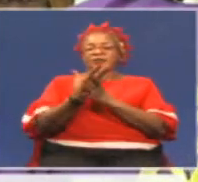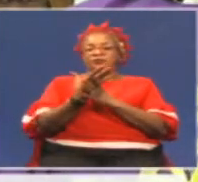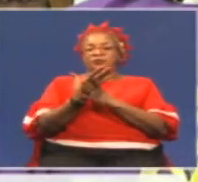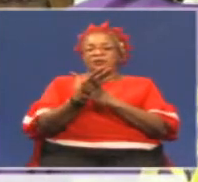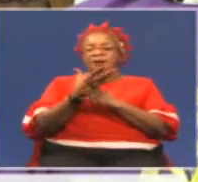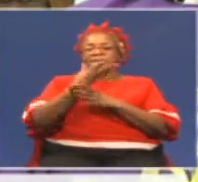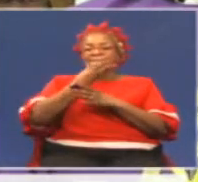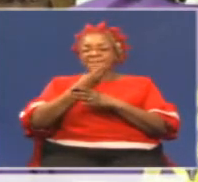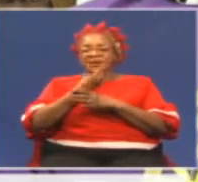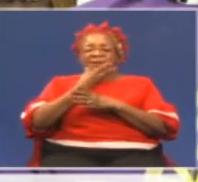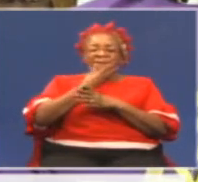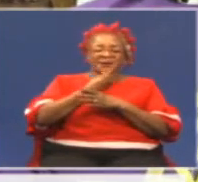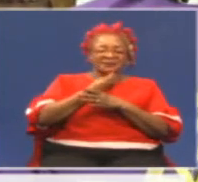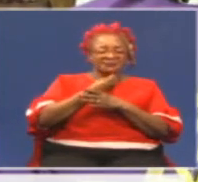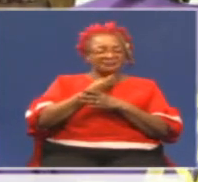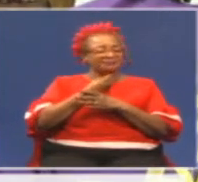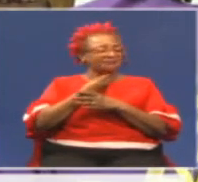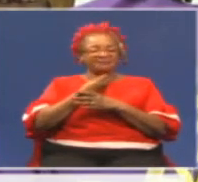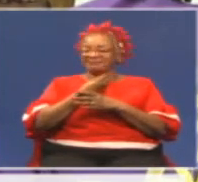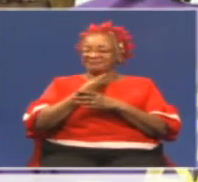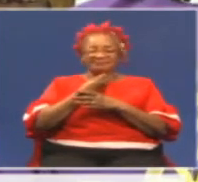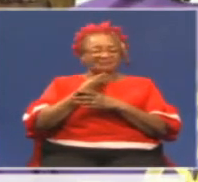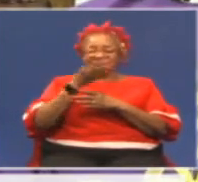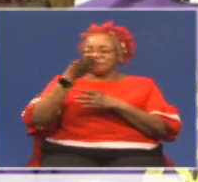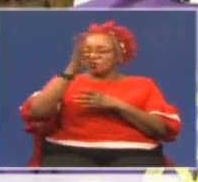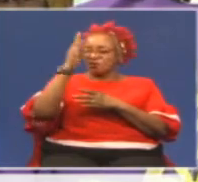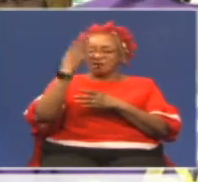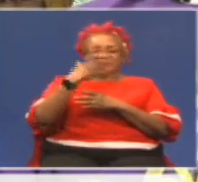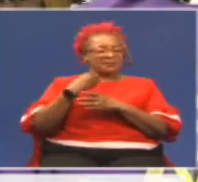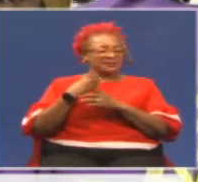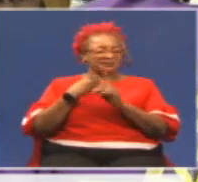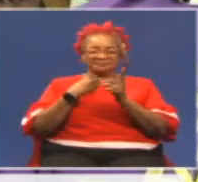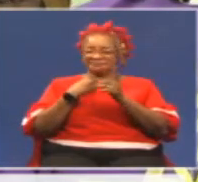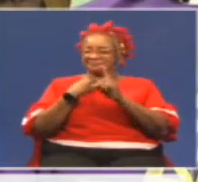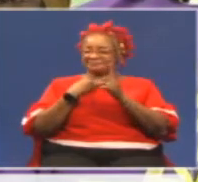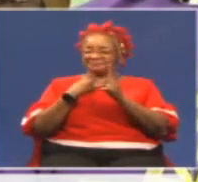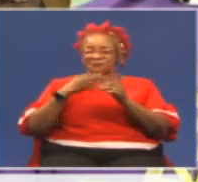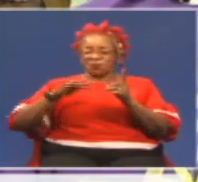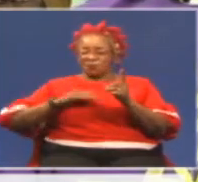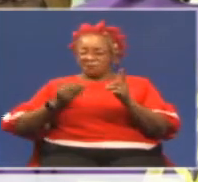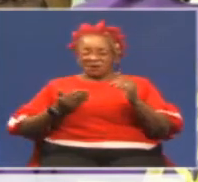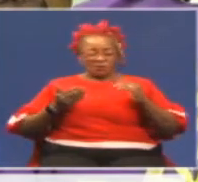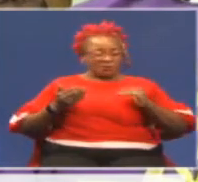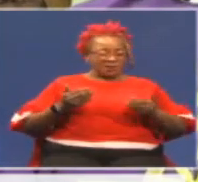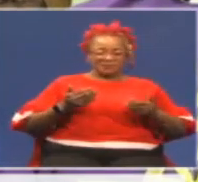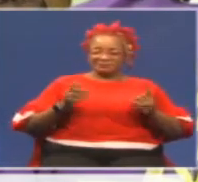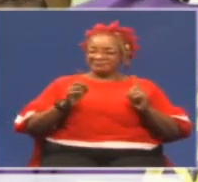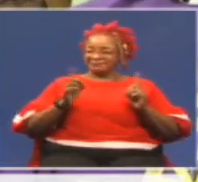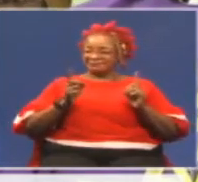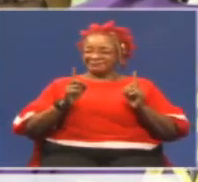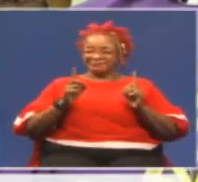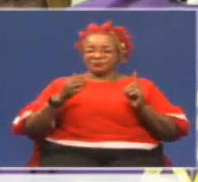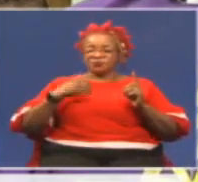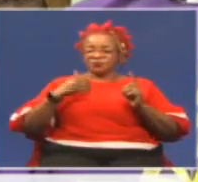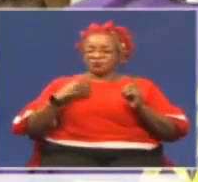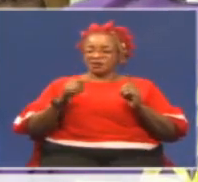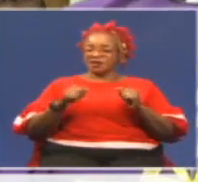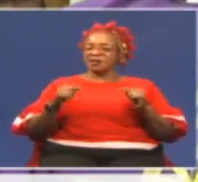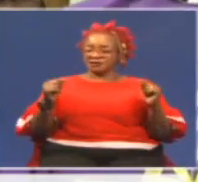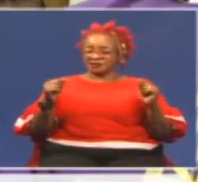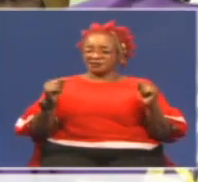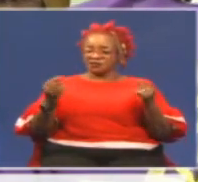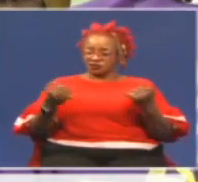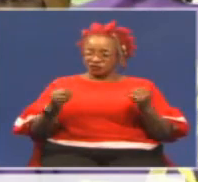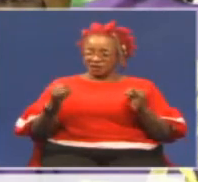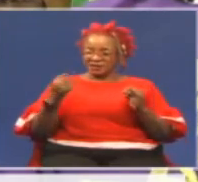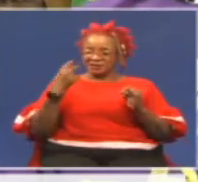Man and man is not God's own image. Woman and woman is not God's own image. And we insist again still, let us look at the